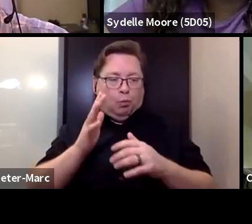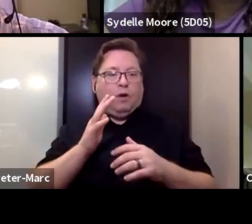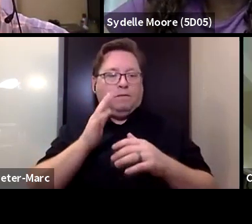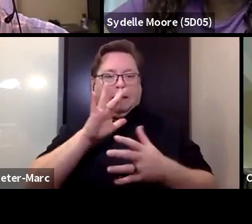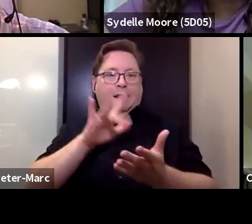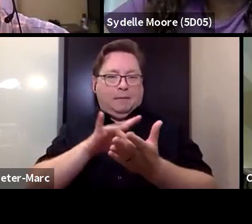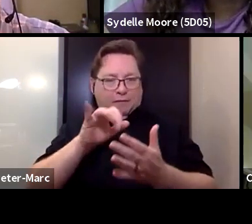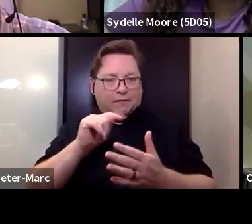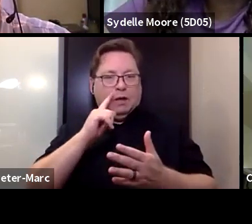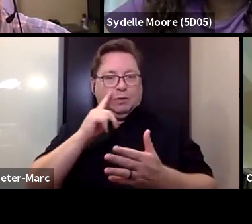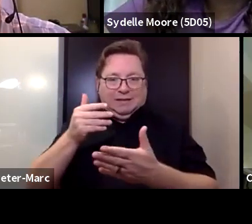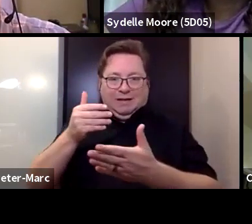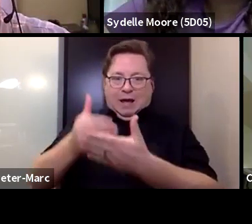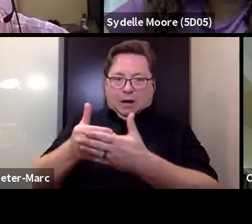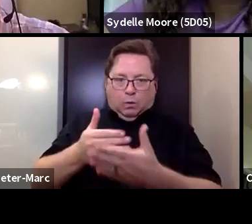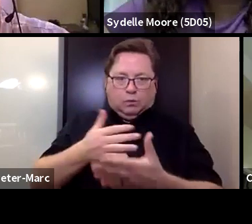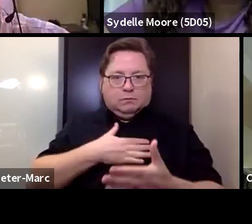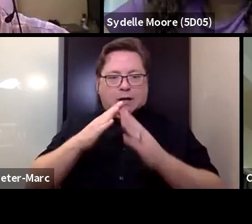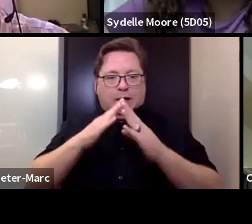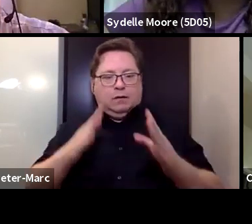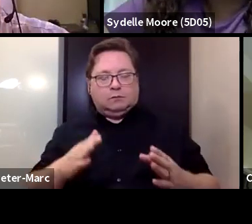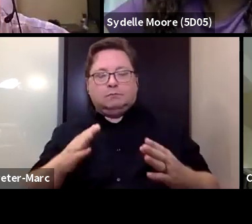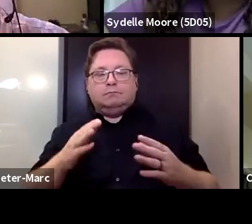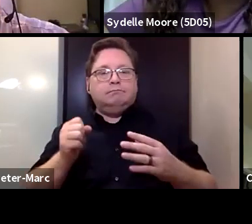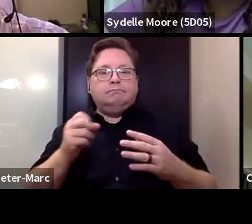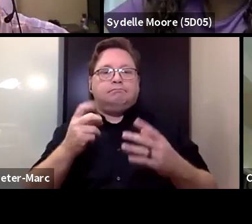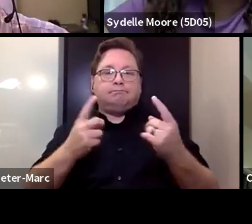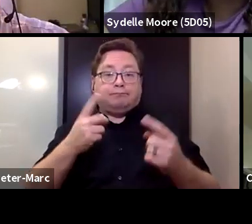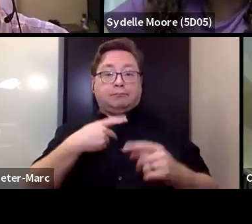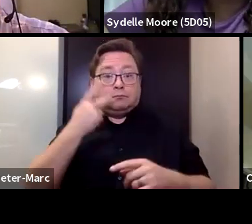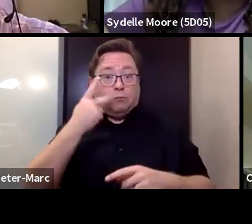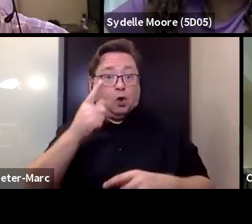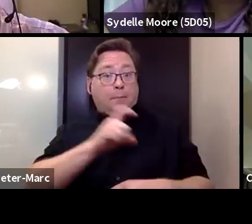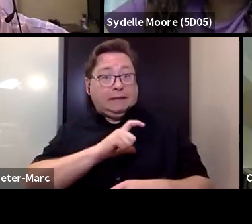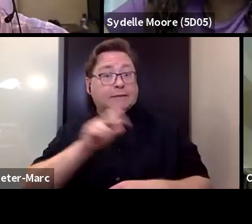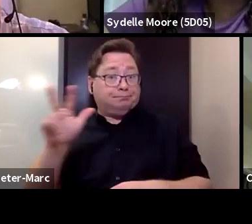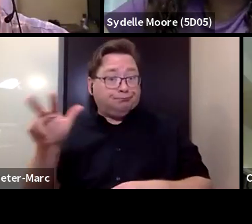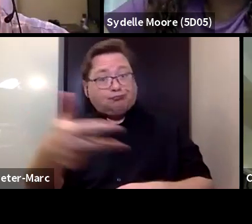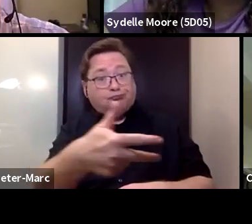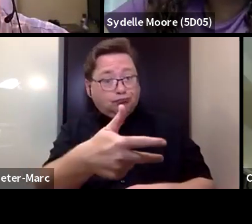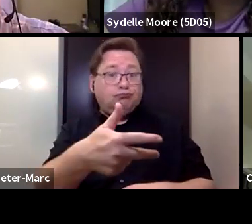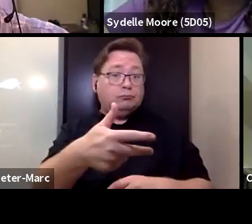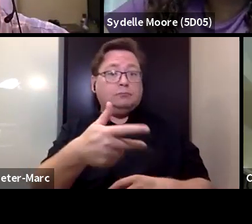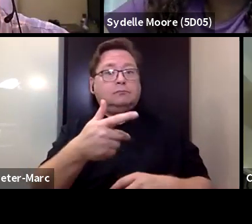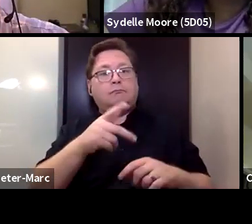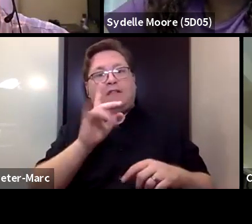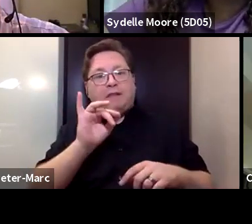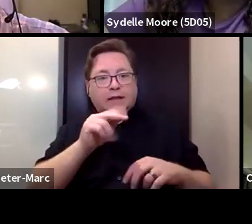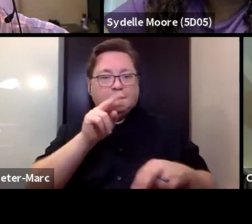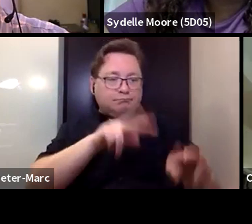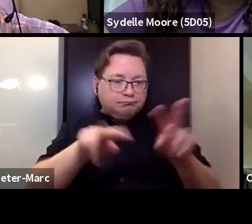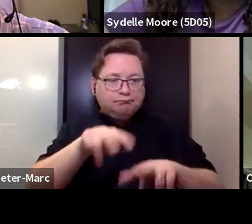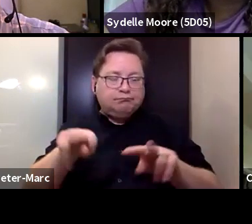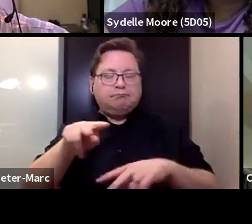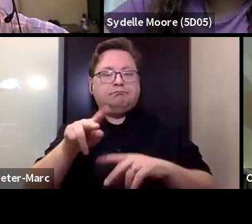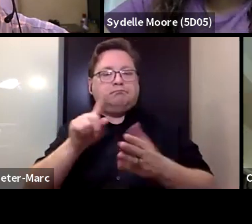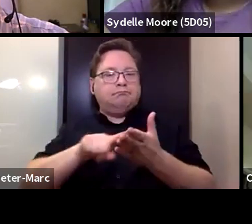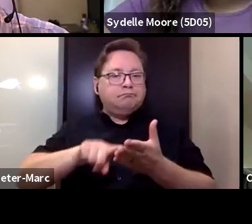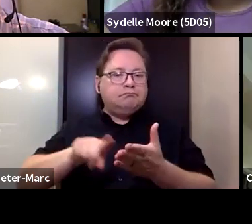close to me. And so, you know, I did see police come and they did do forensics. But I'm trying to figure